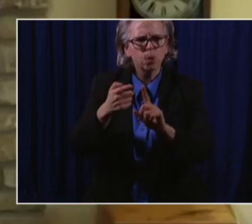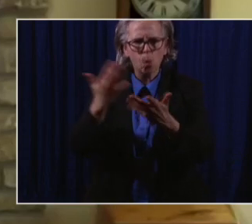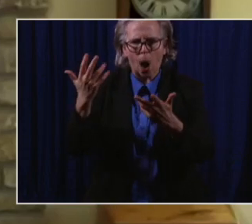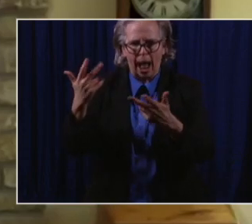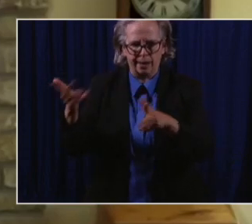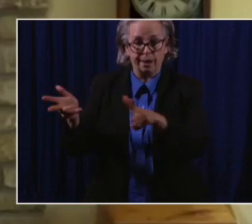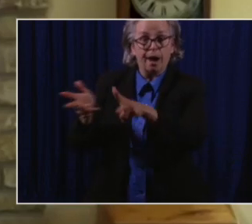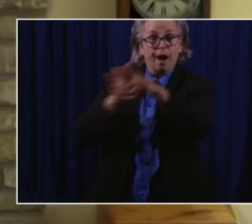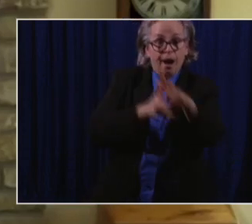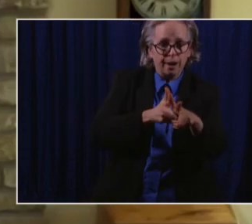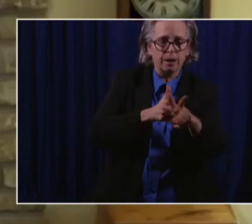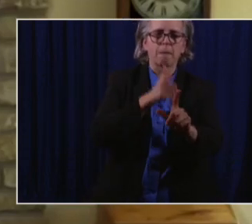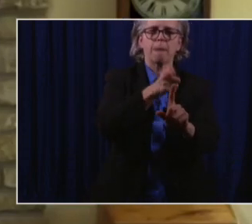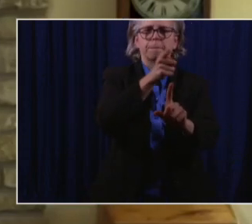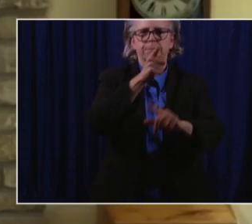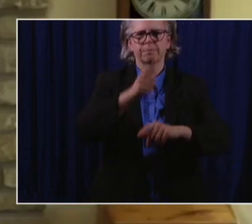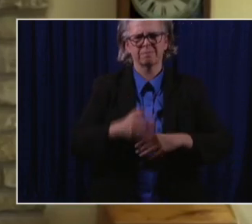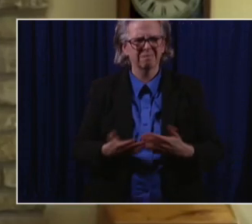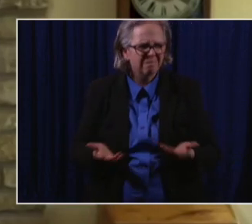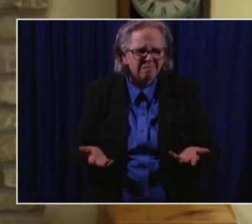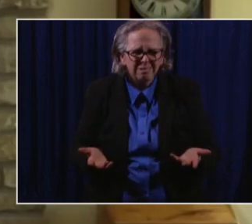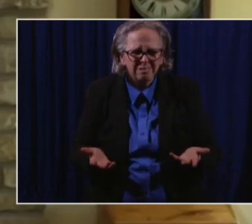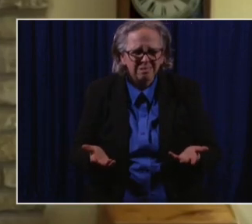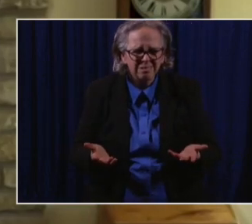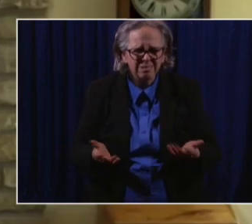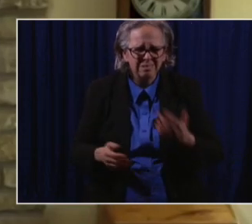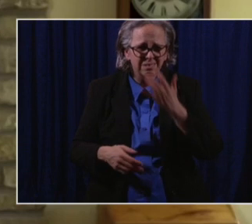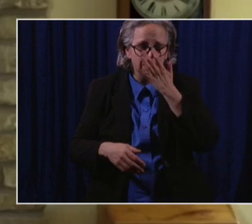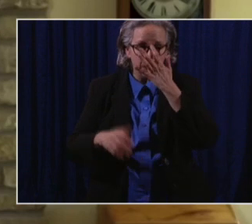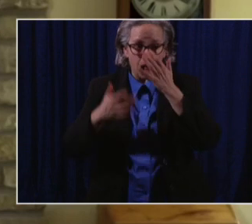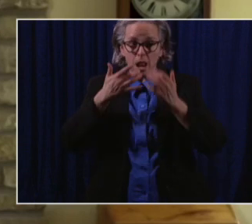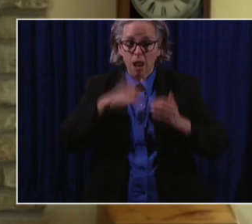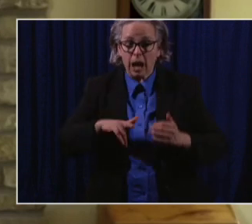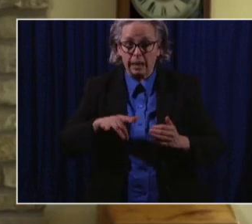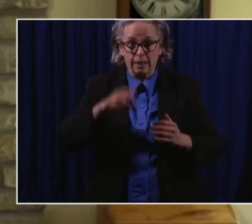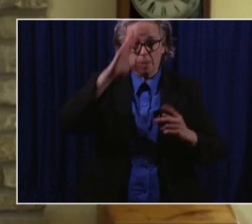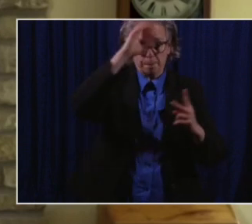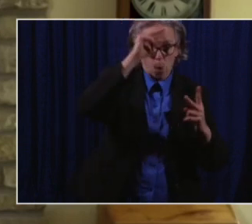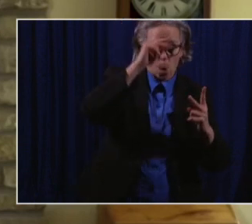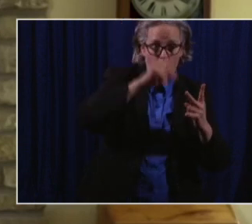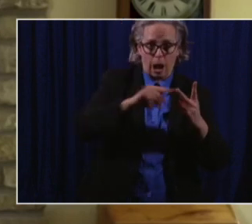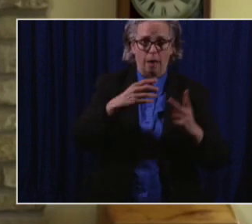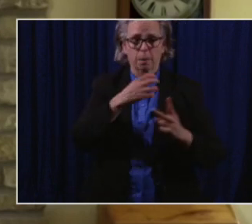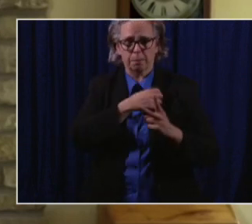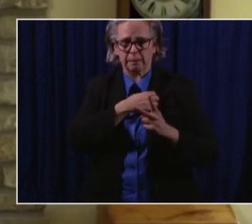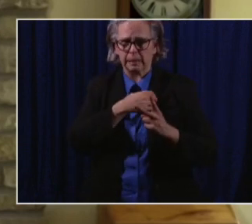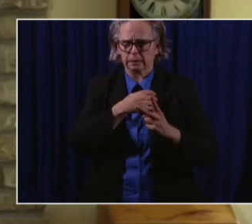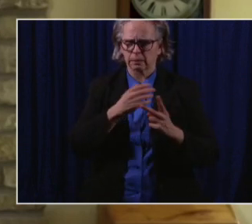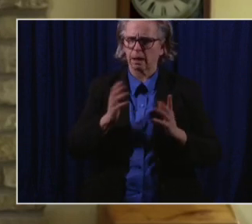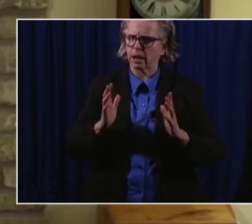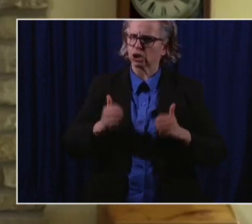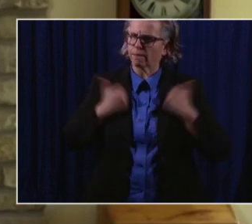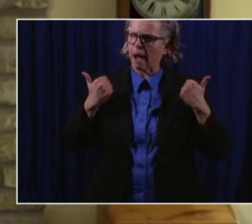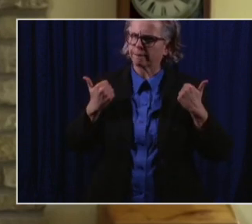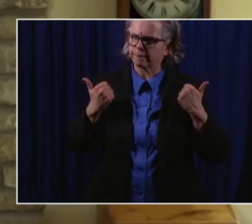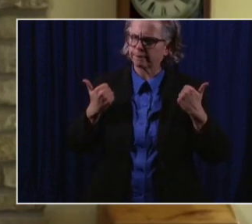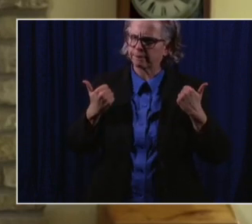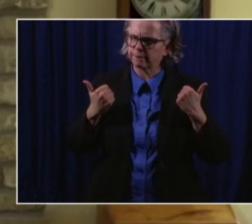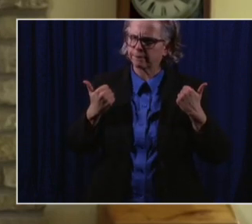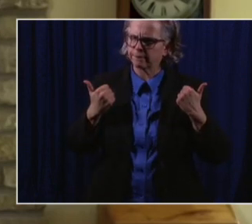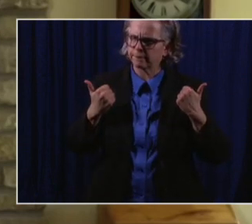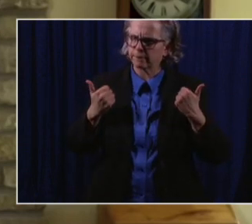child that we were talking about survived, as did the Willowick police officer who was shot in the chest during a traffic stop. Reports say